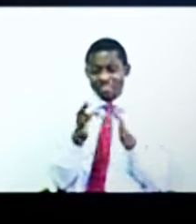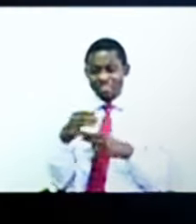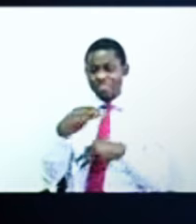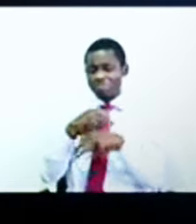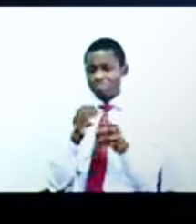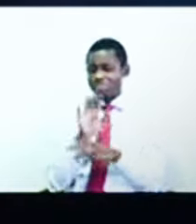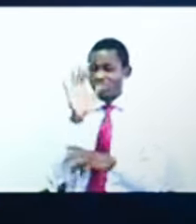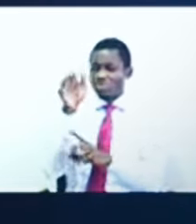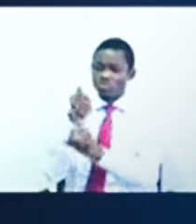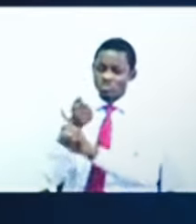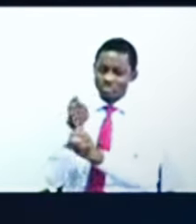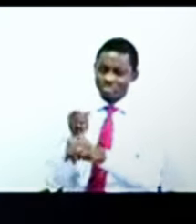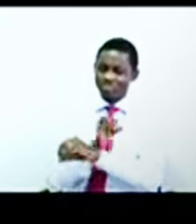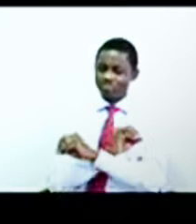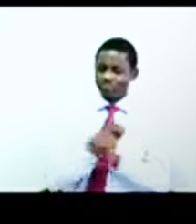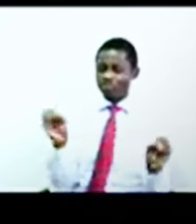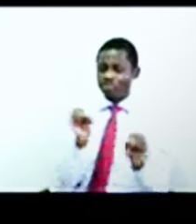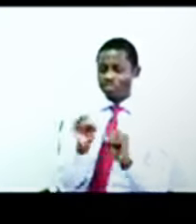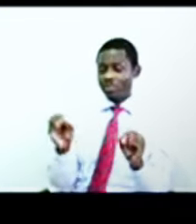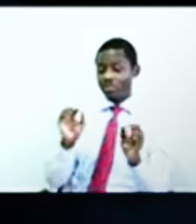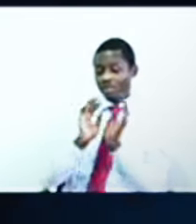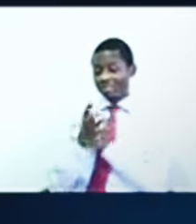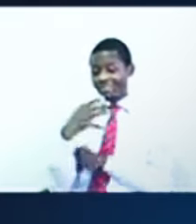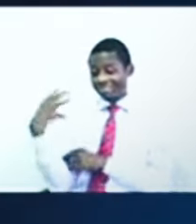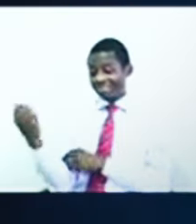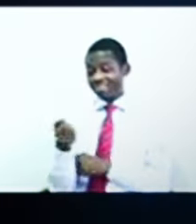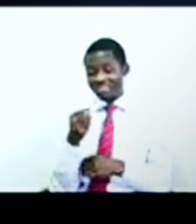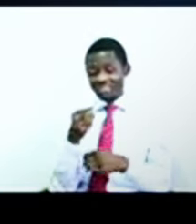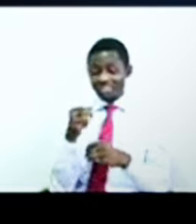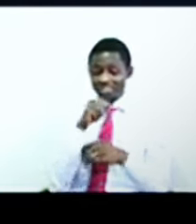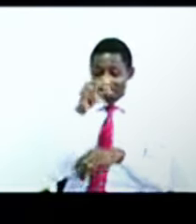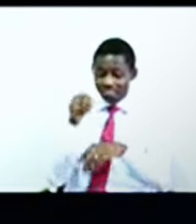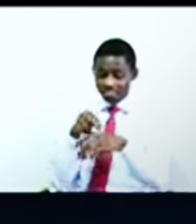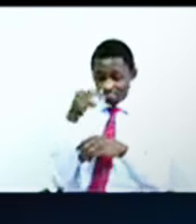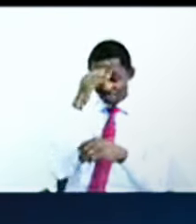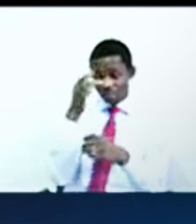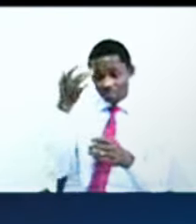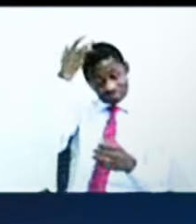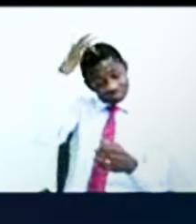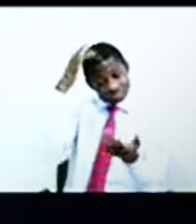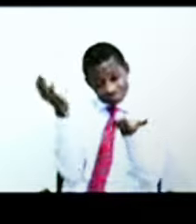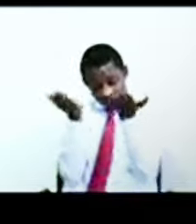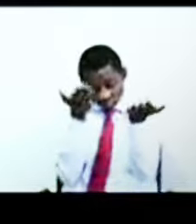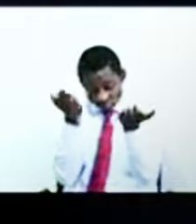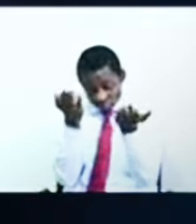by taking the very nature of a servant, being made in human